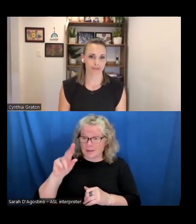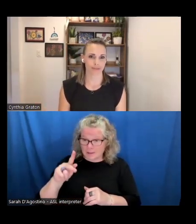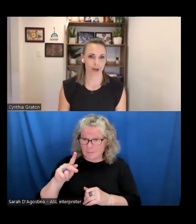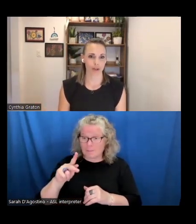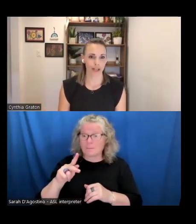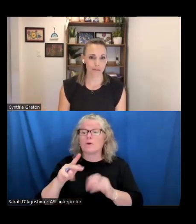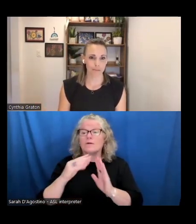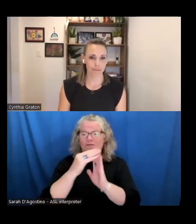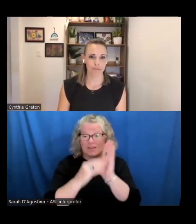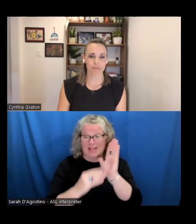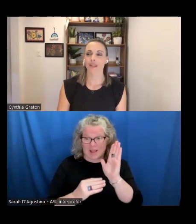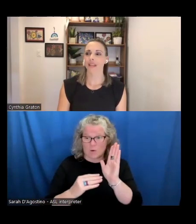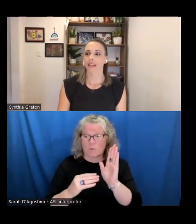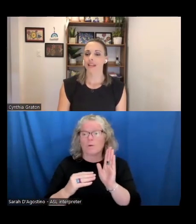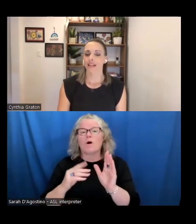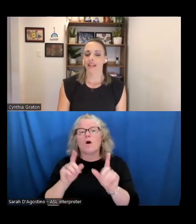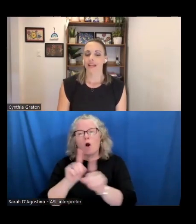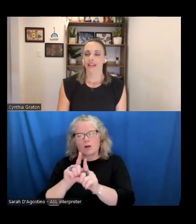it, okay?